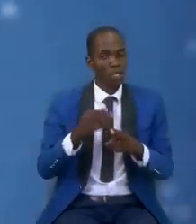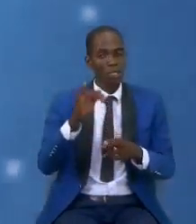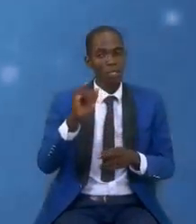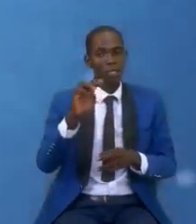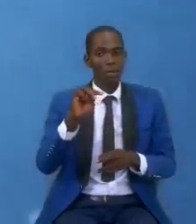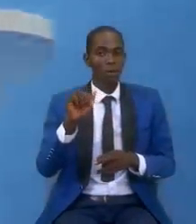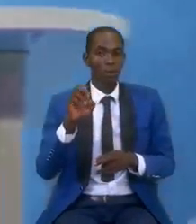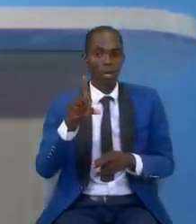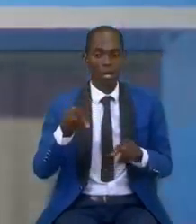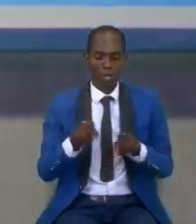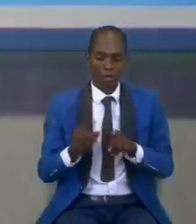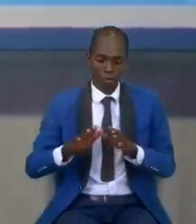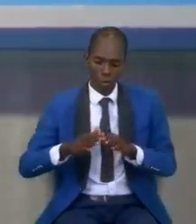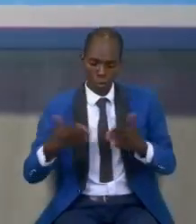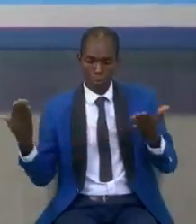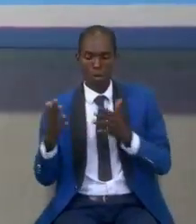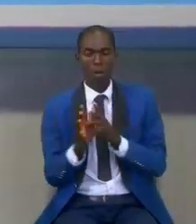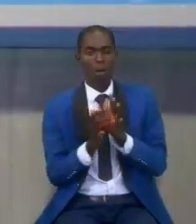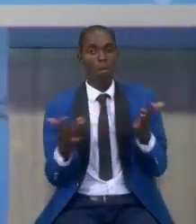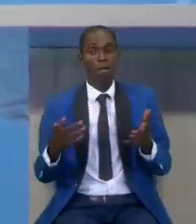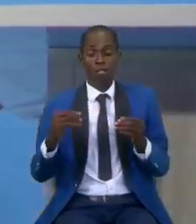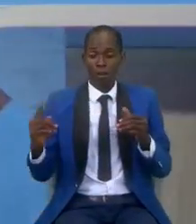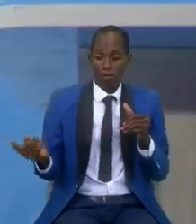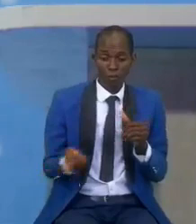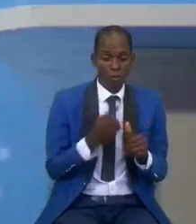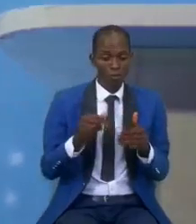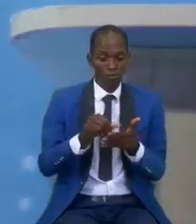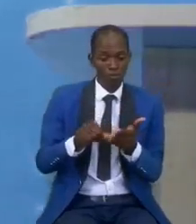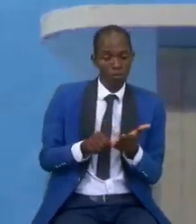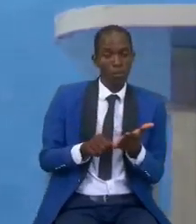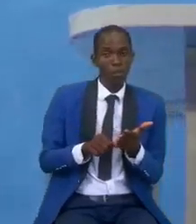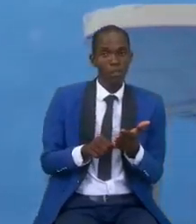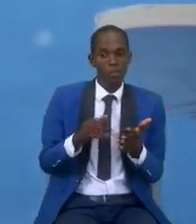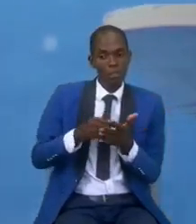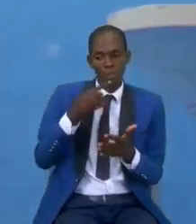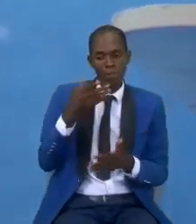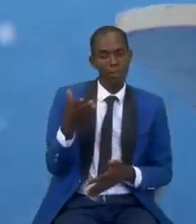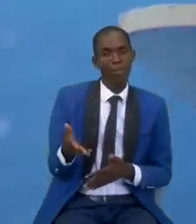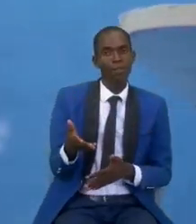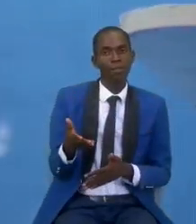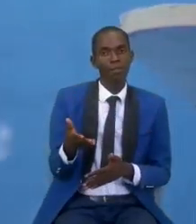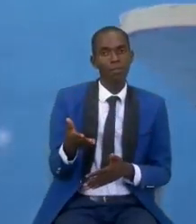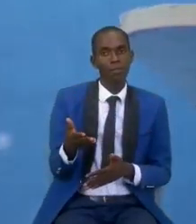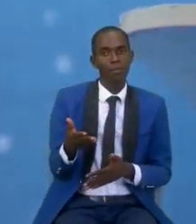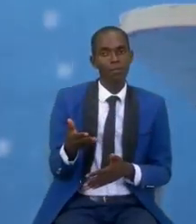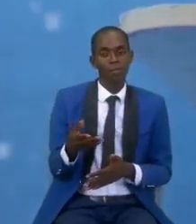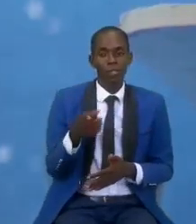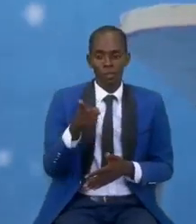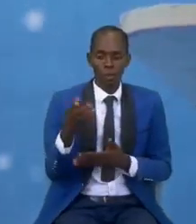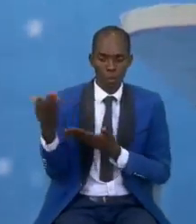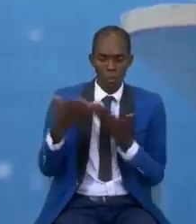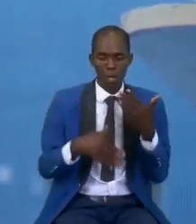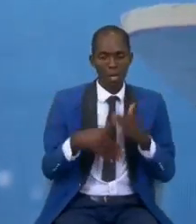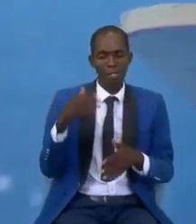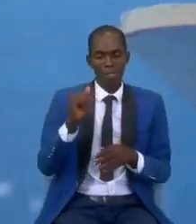it says, you bring forth a son, and I shall call his name Jesus, for he will